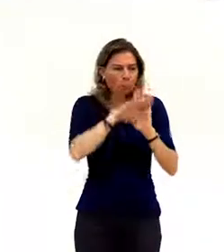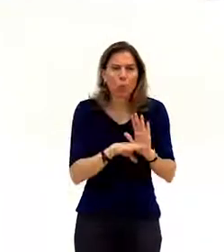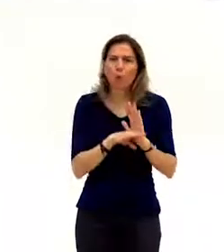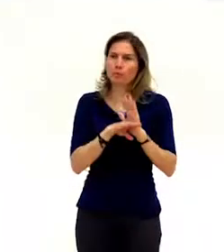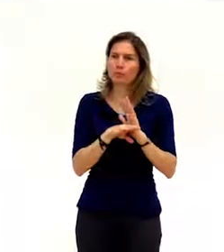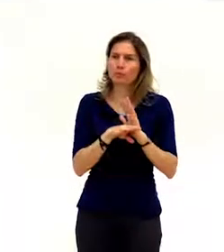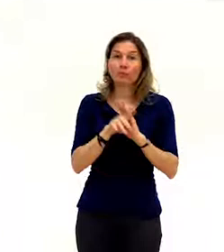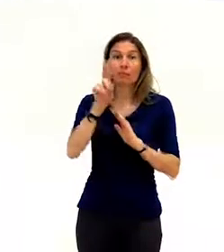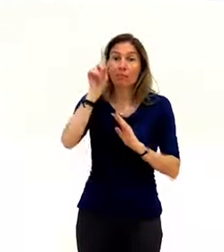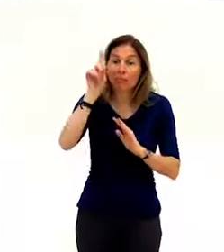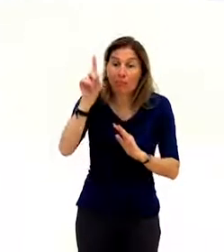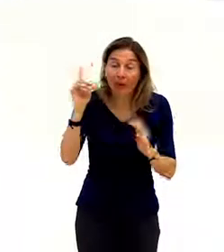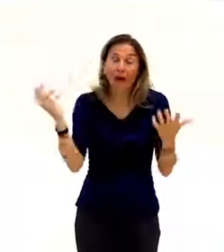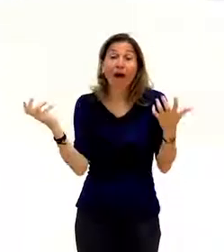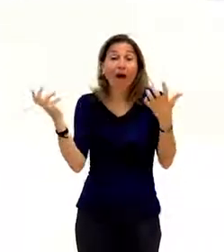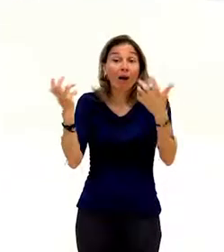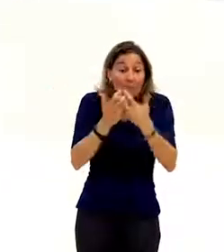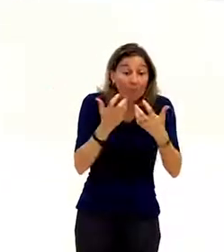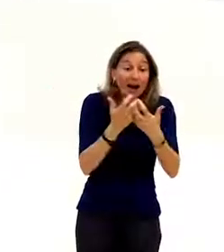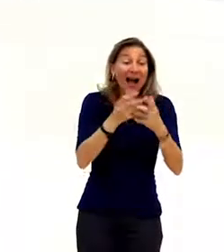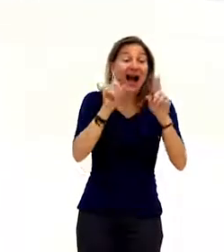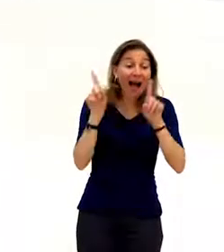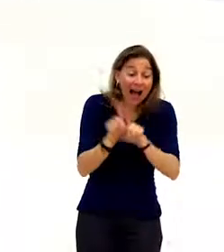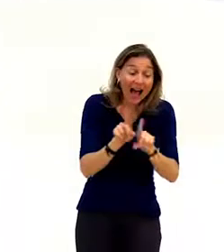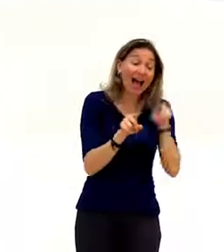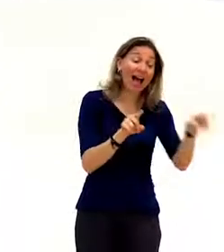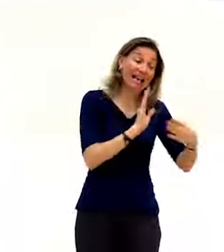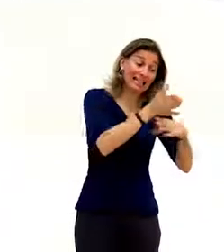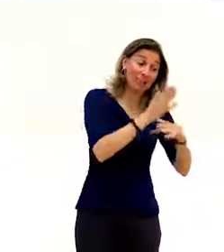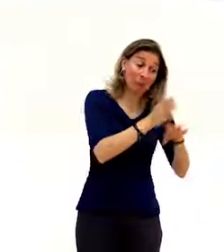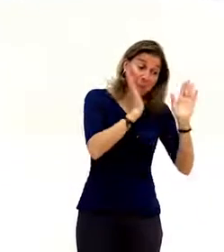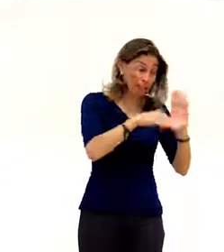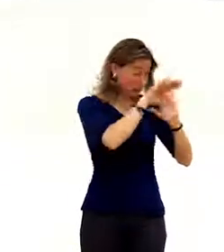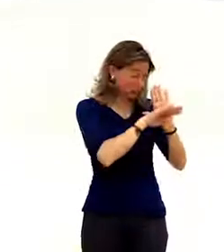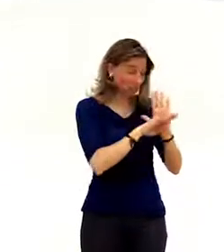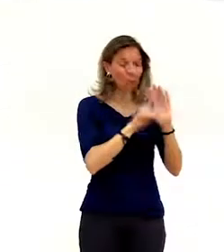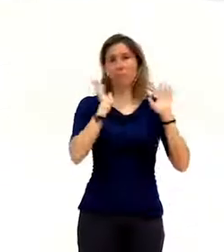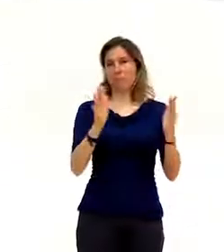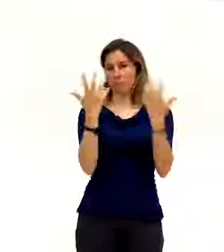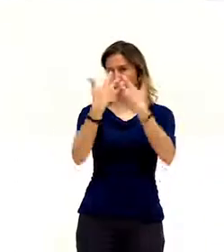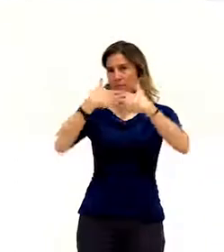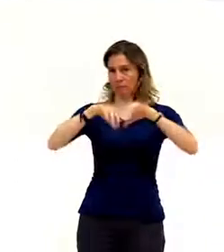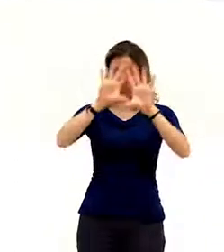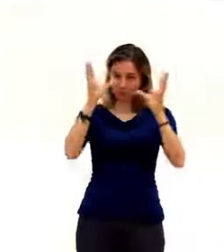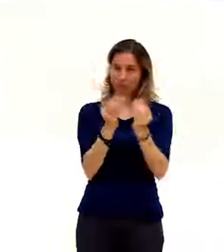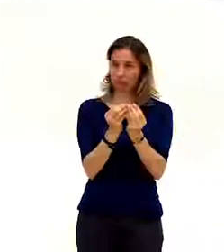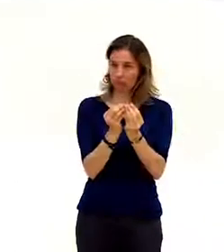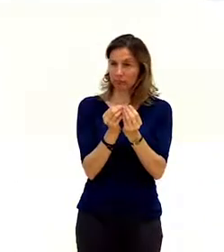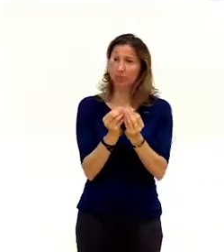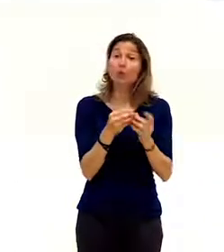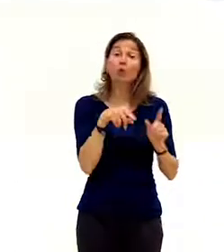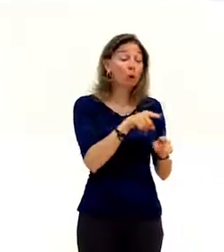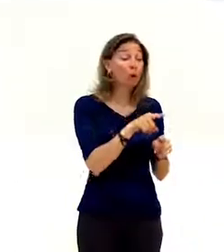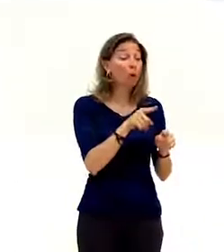are compatible with accessibility requirements. The rules that relate into public